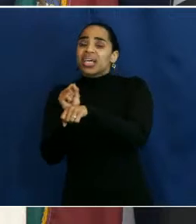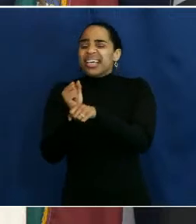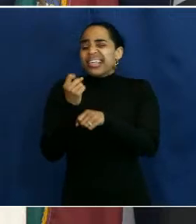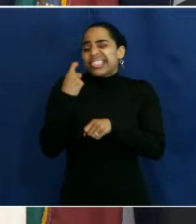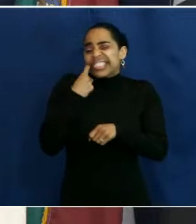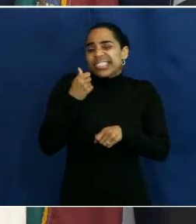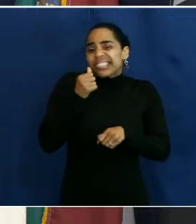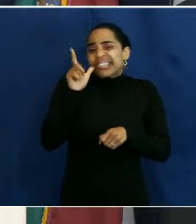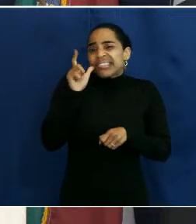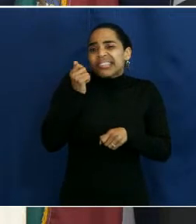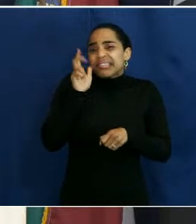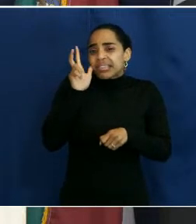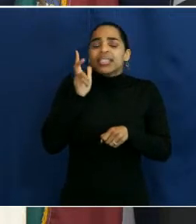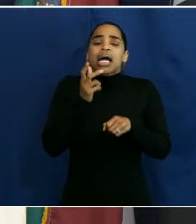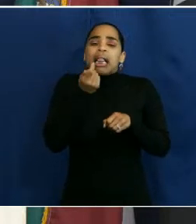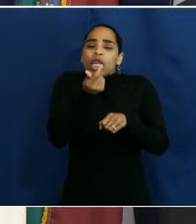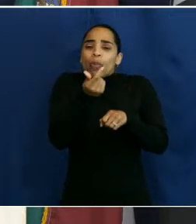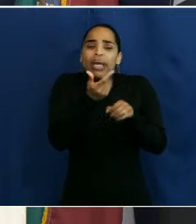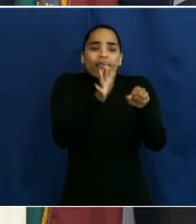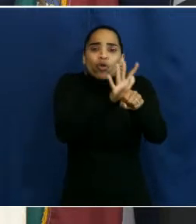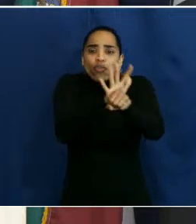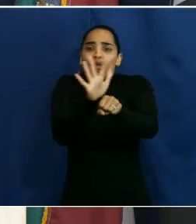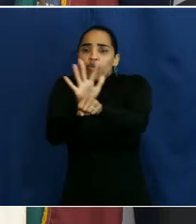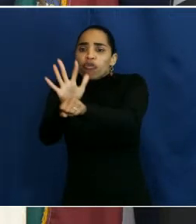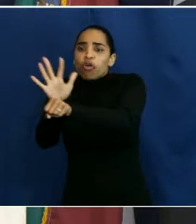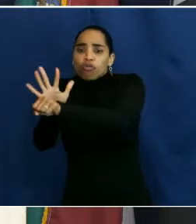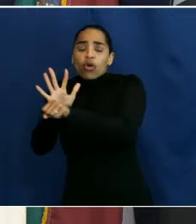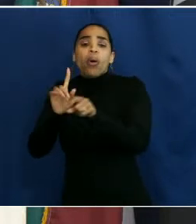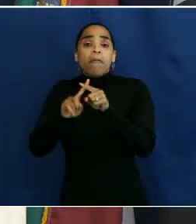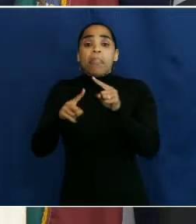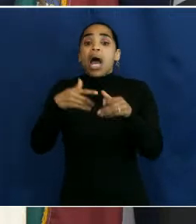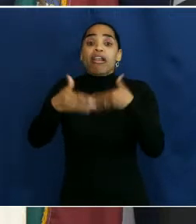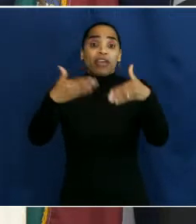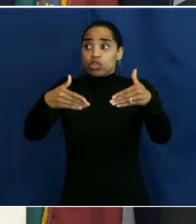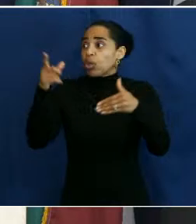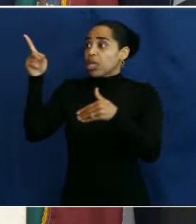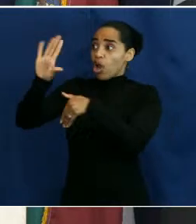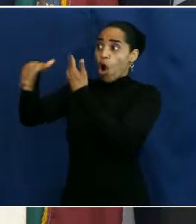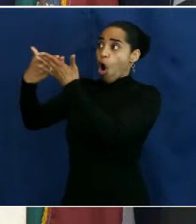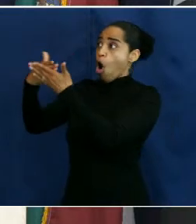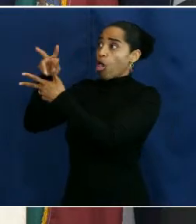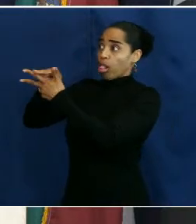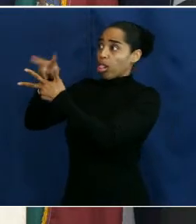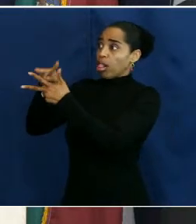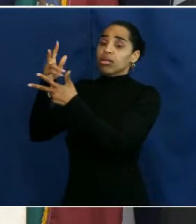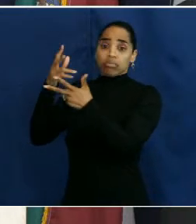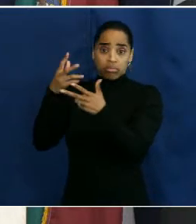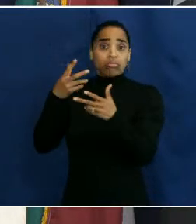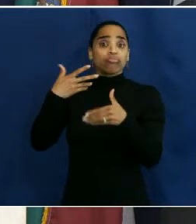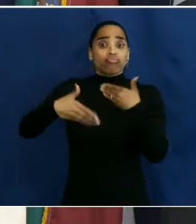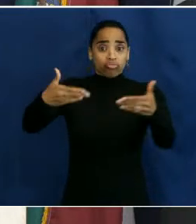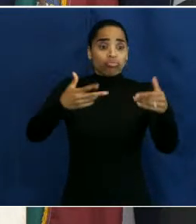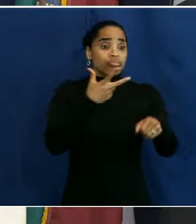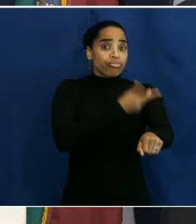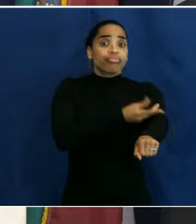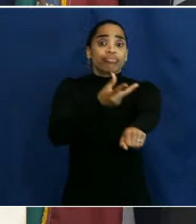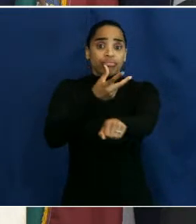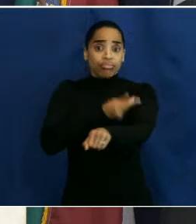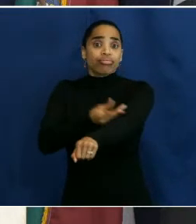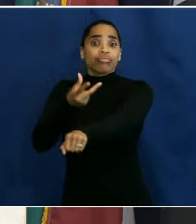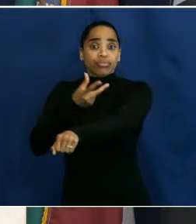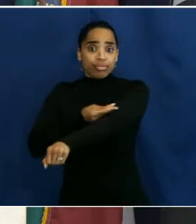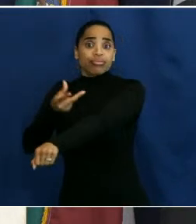few days, but they were still all eventually being taken, but they weren't immediately gone. We